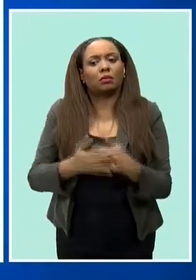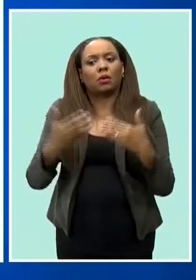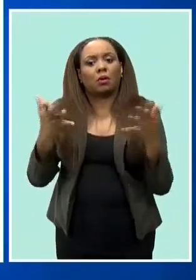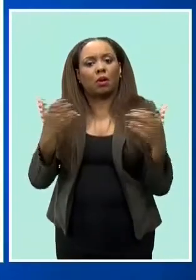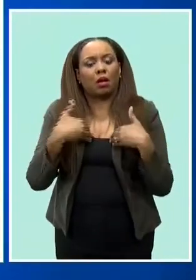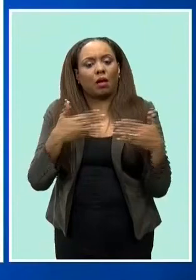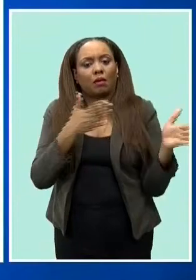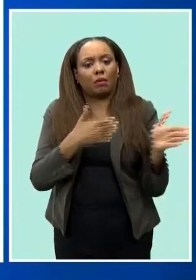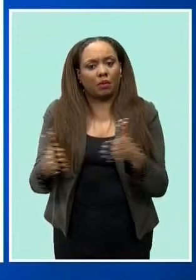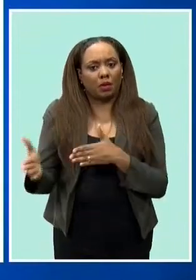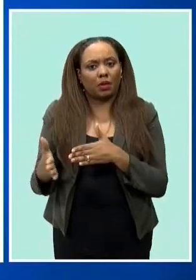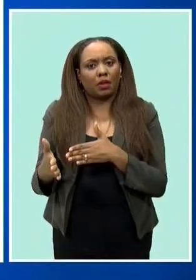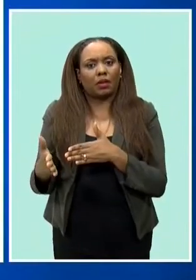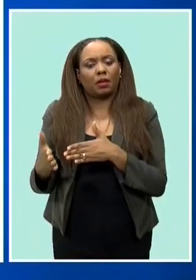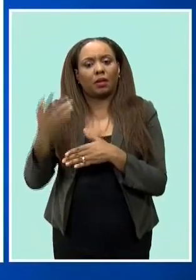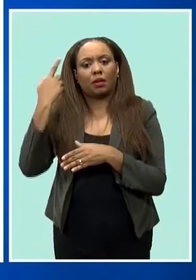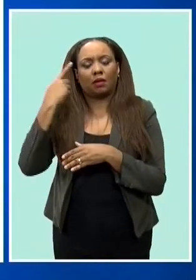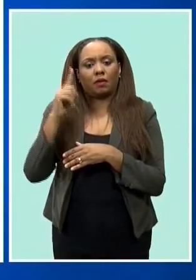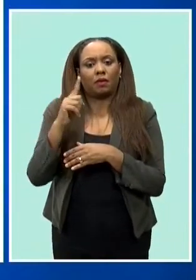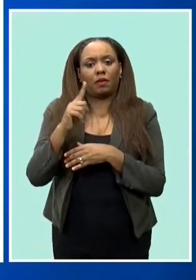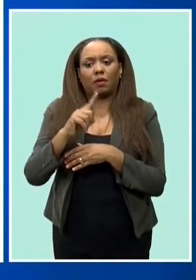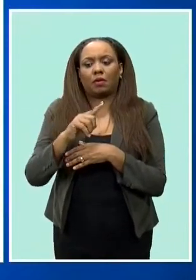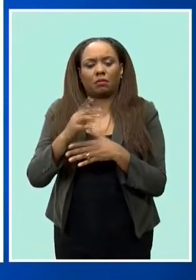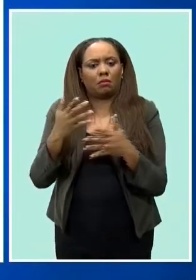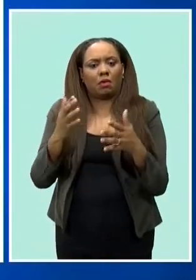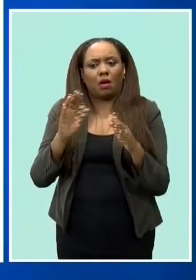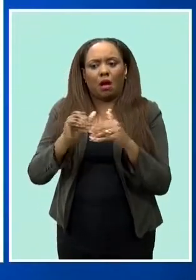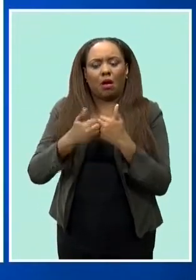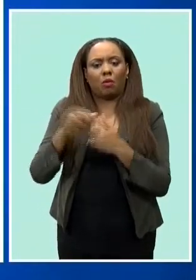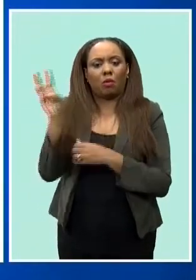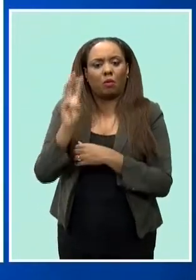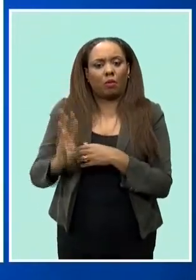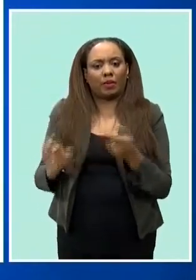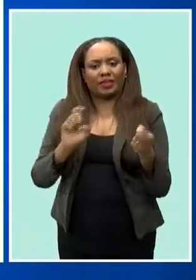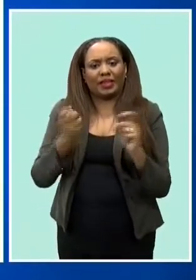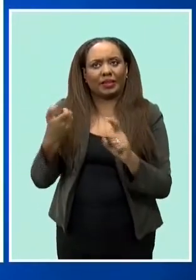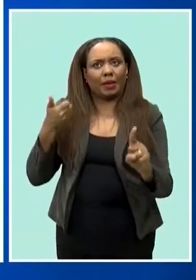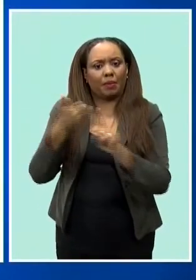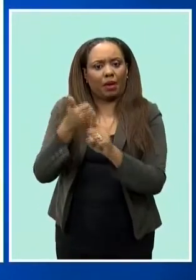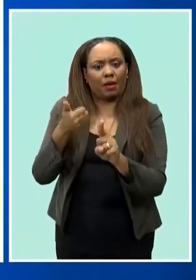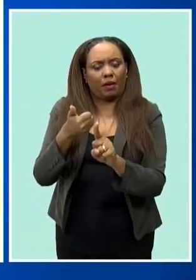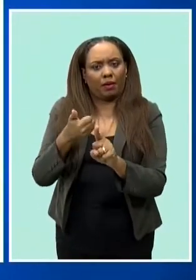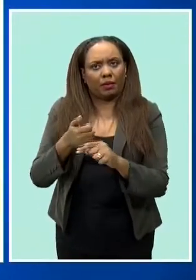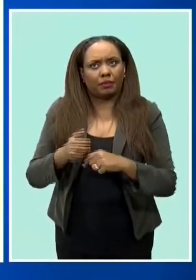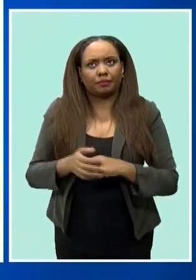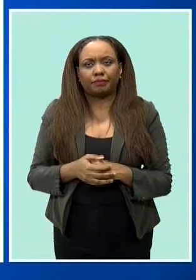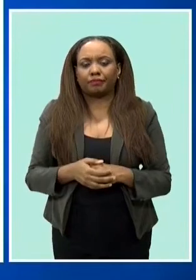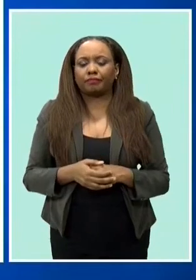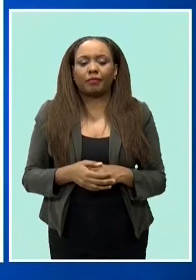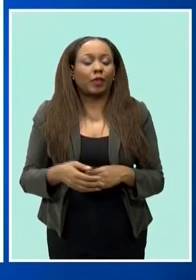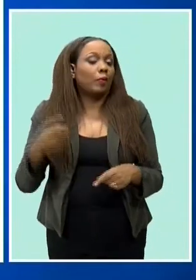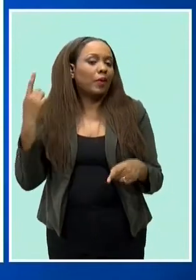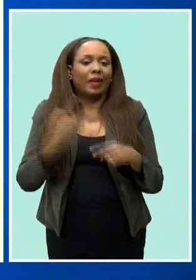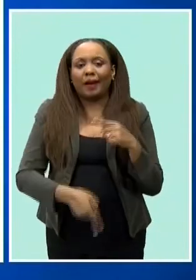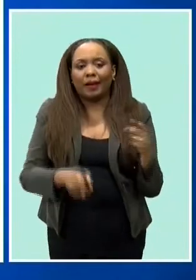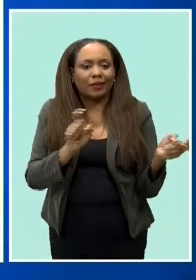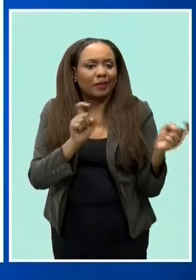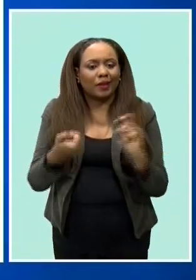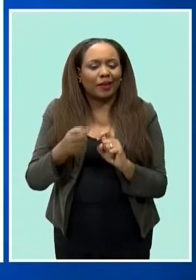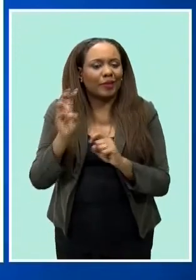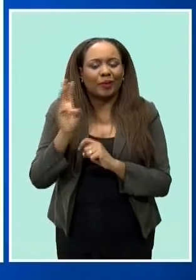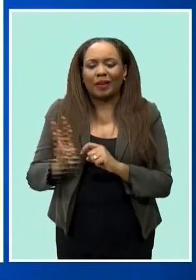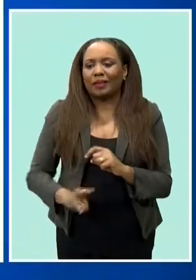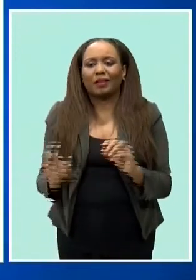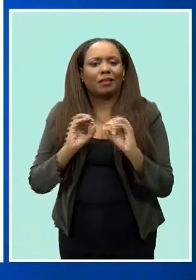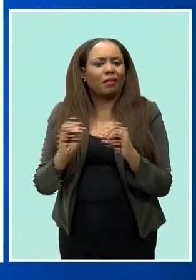strategic plan, taking into account the immediate reality and impact of climate change. There's nothing we can do about climate and the weather, absolutely nothing we can